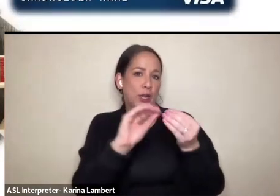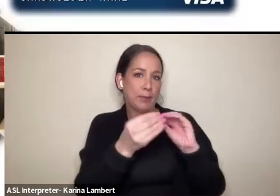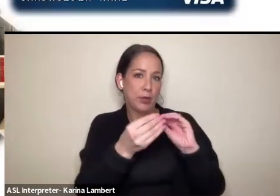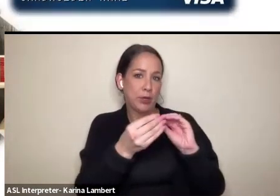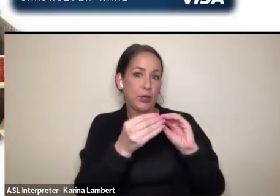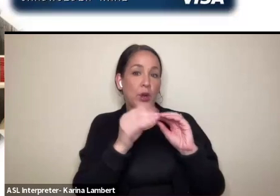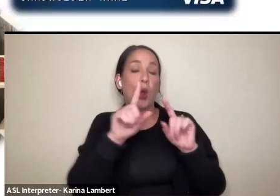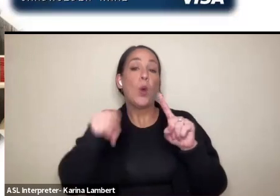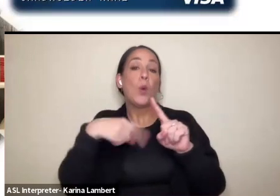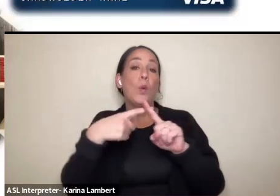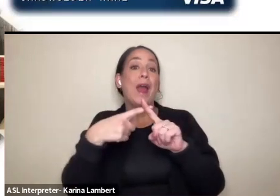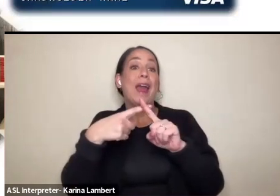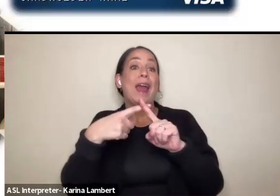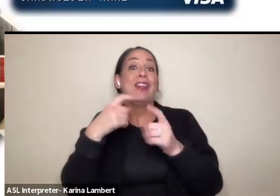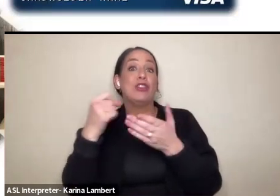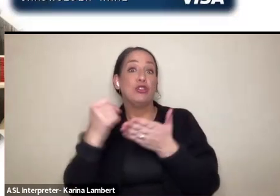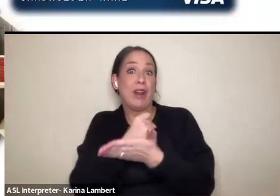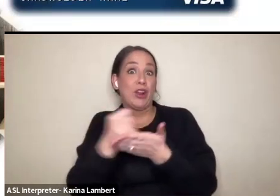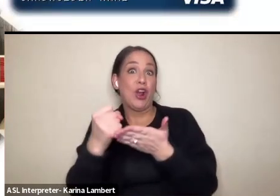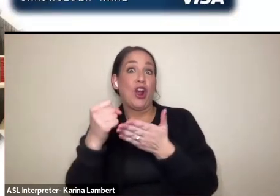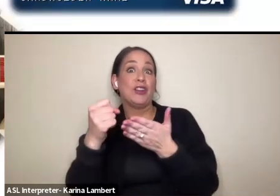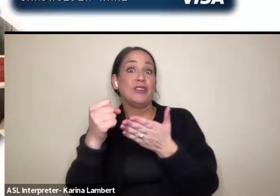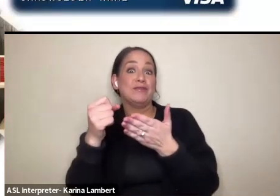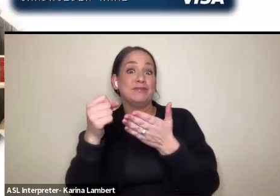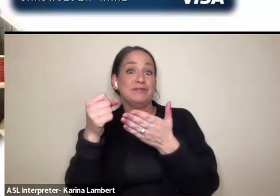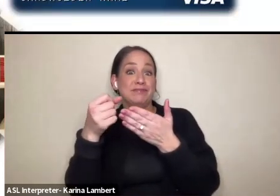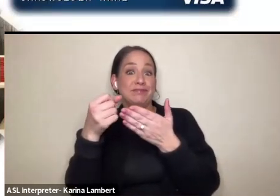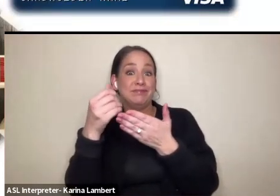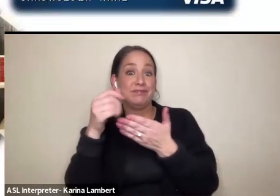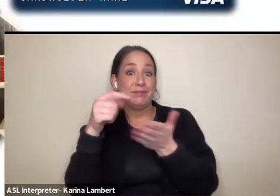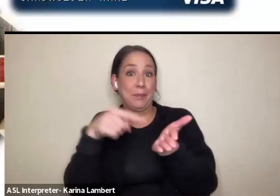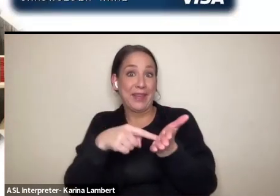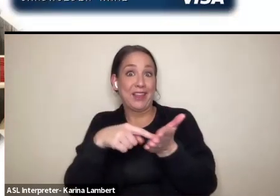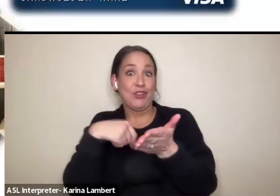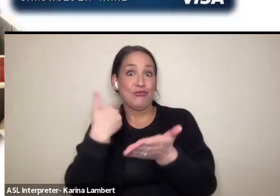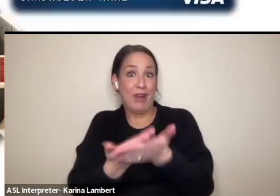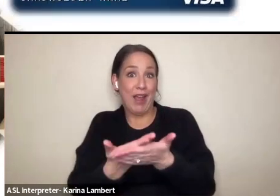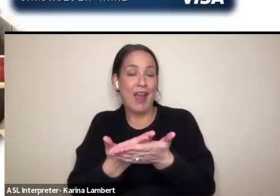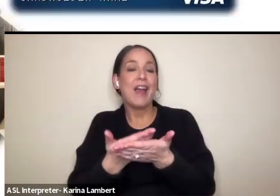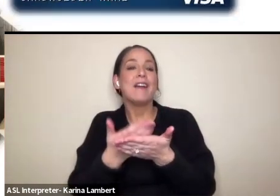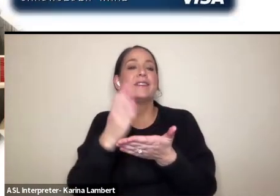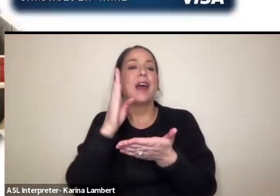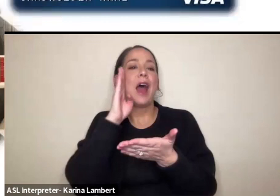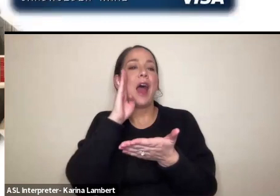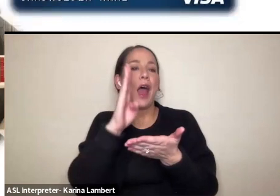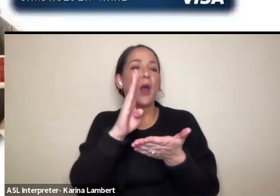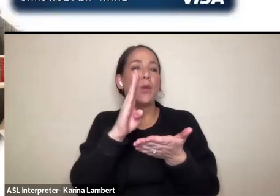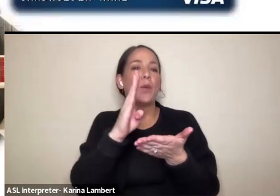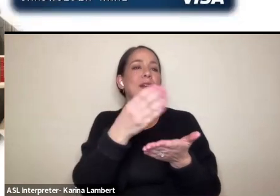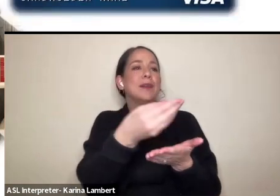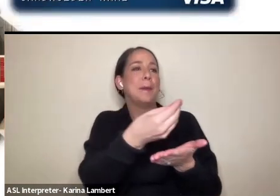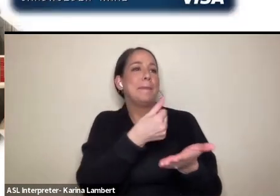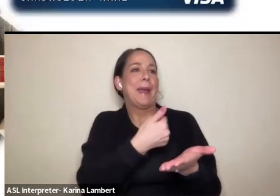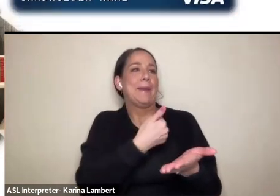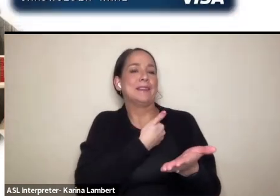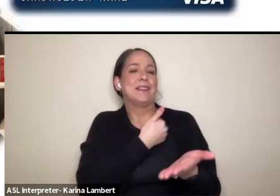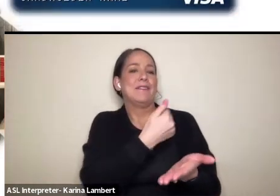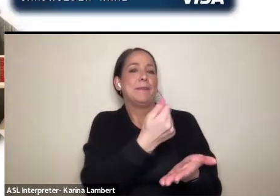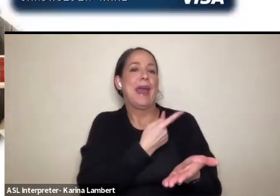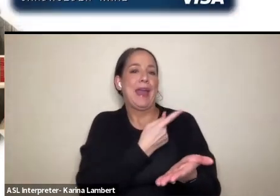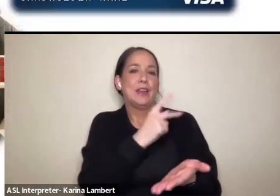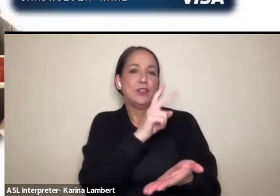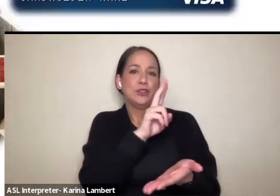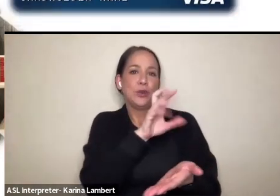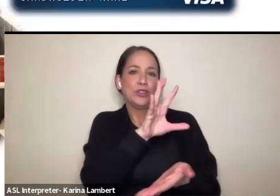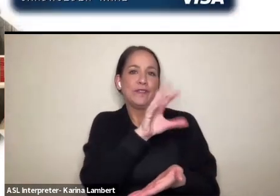would write a check for that $250, and then I would log into the ABLE account and reimburse myself the $250